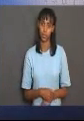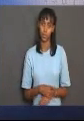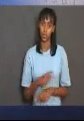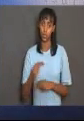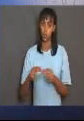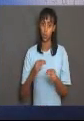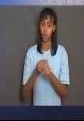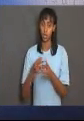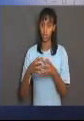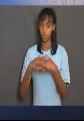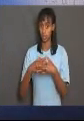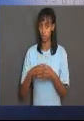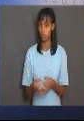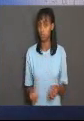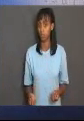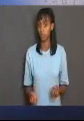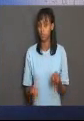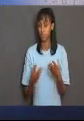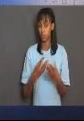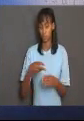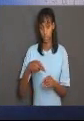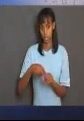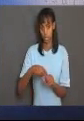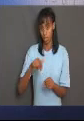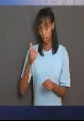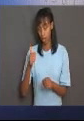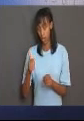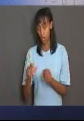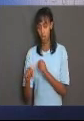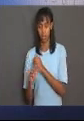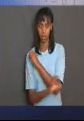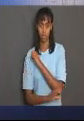United States uses far more oil than any other country.